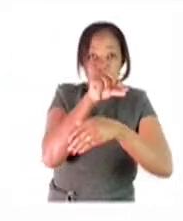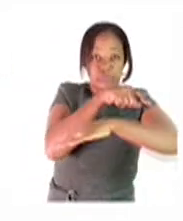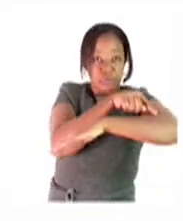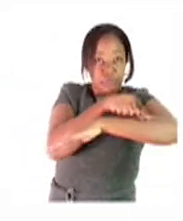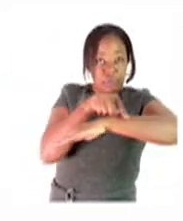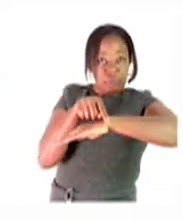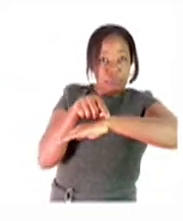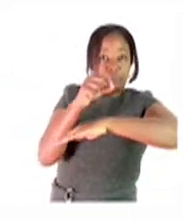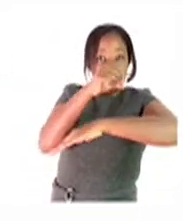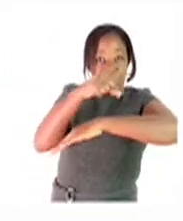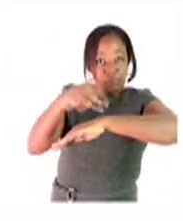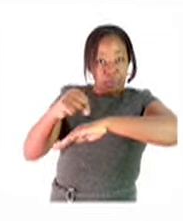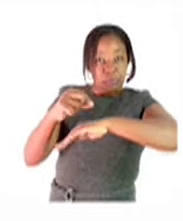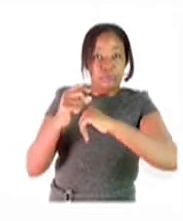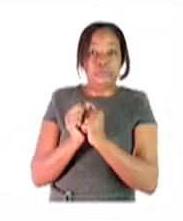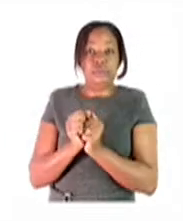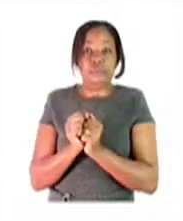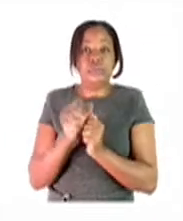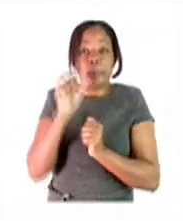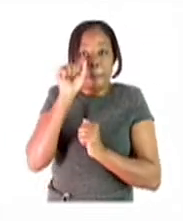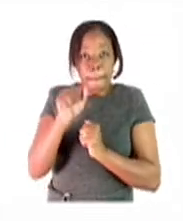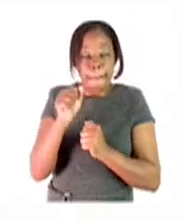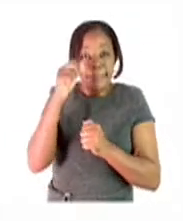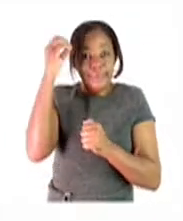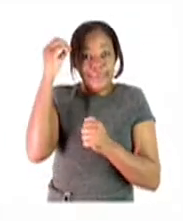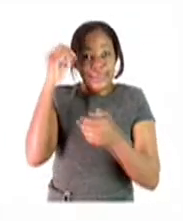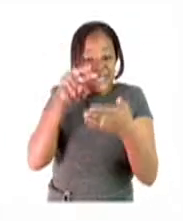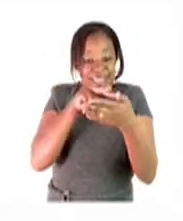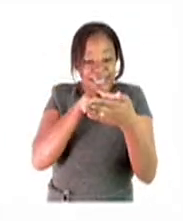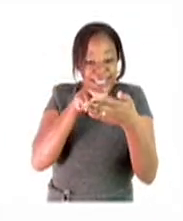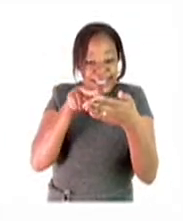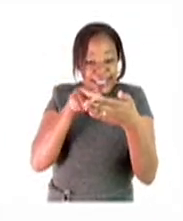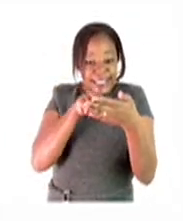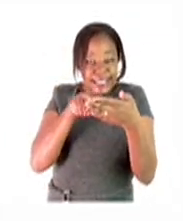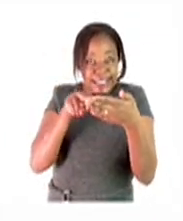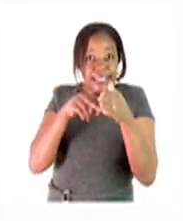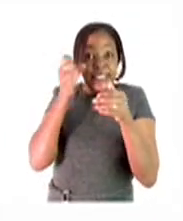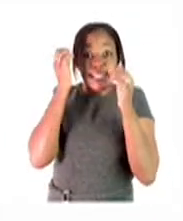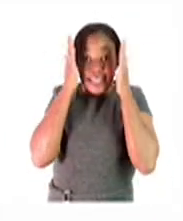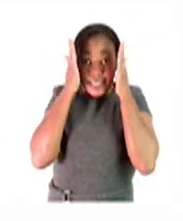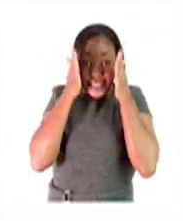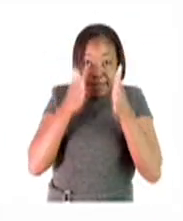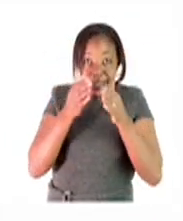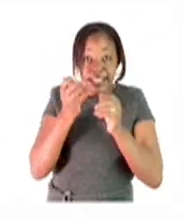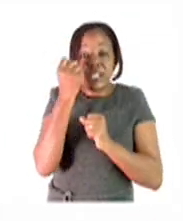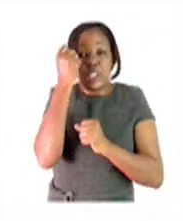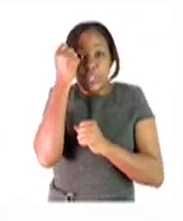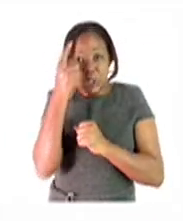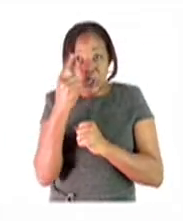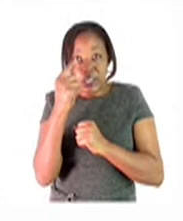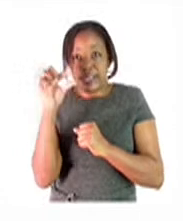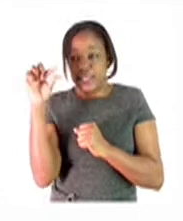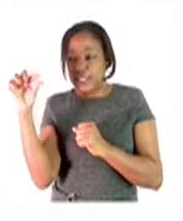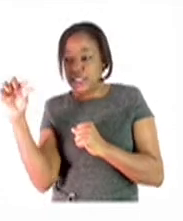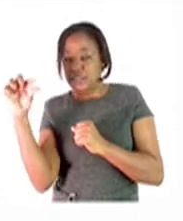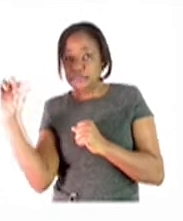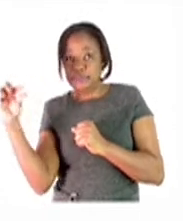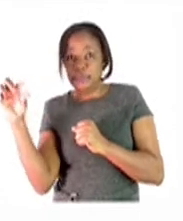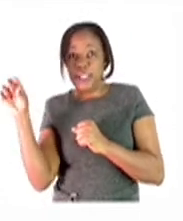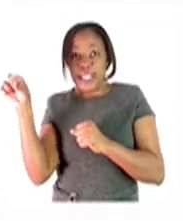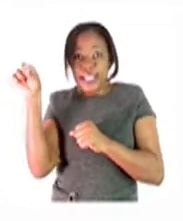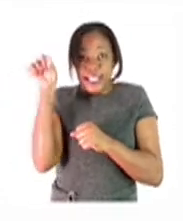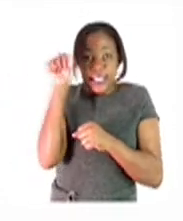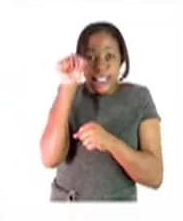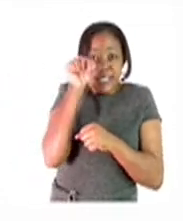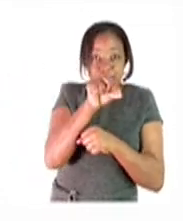time to my subscription. Renew, new. My mom made for dinner.